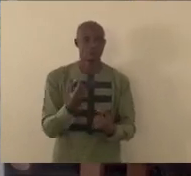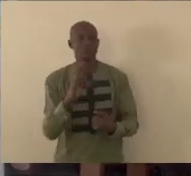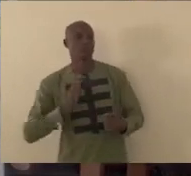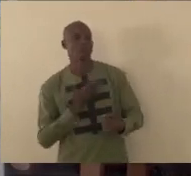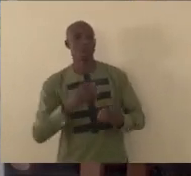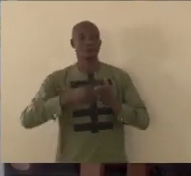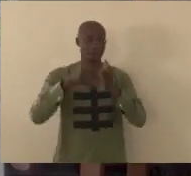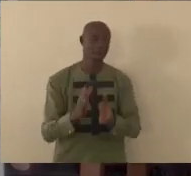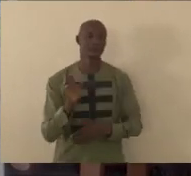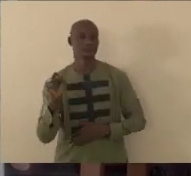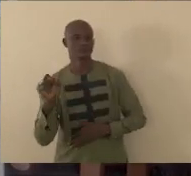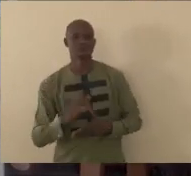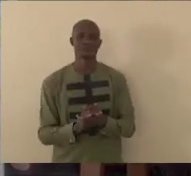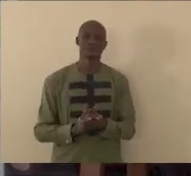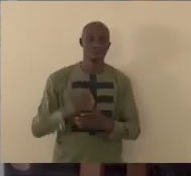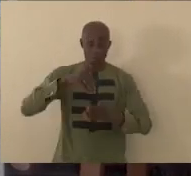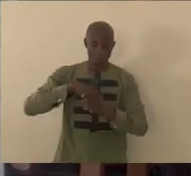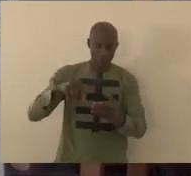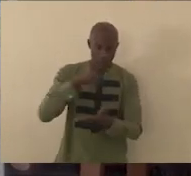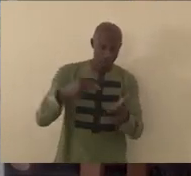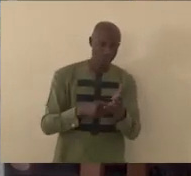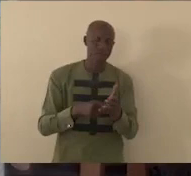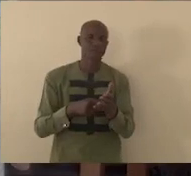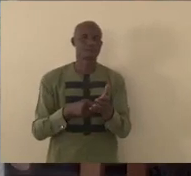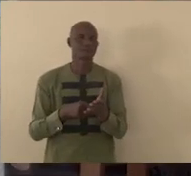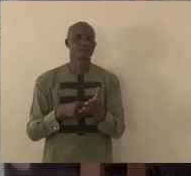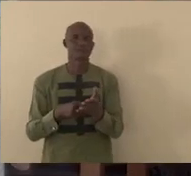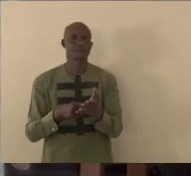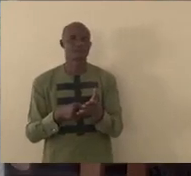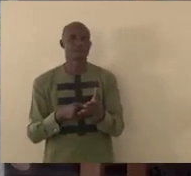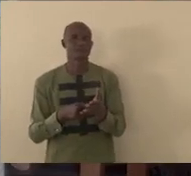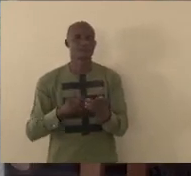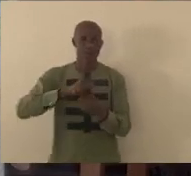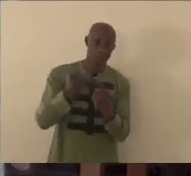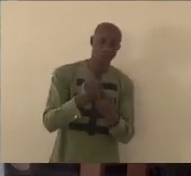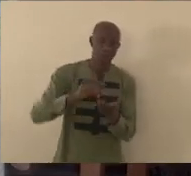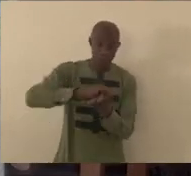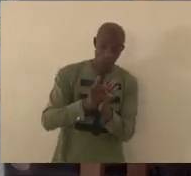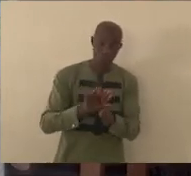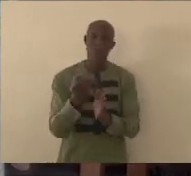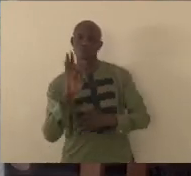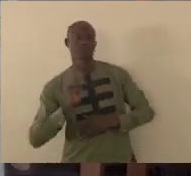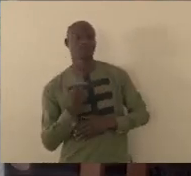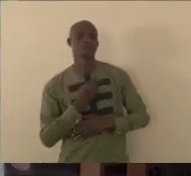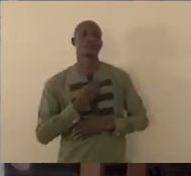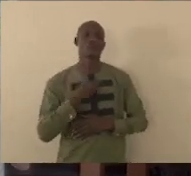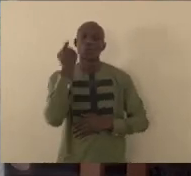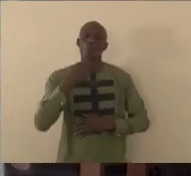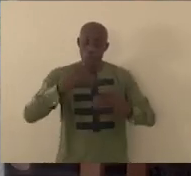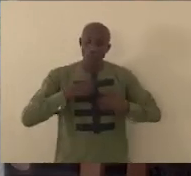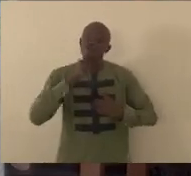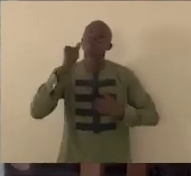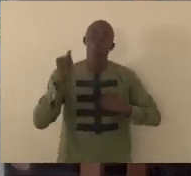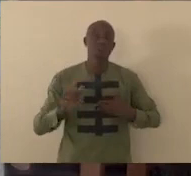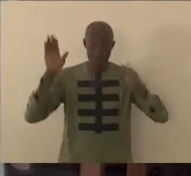run our public affairs. In these unfortunate circumstances, those of us who have not given up